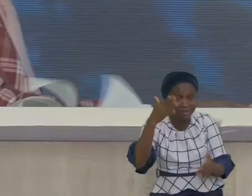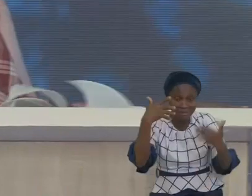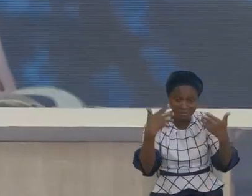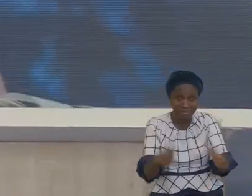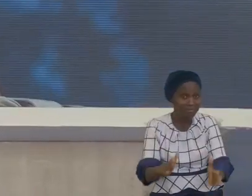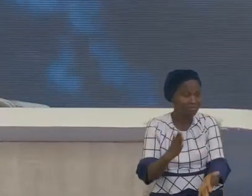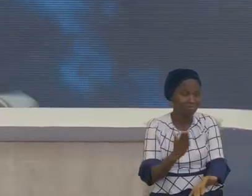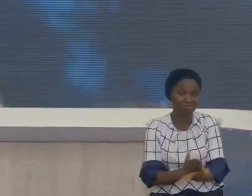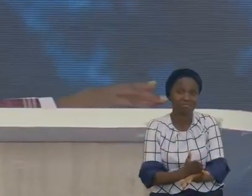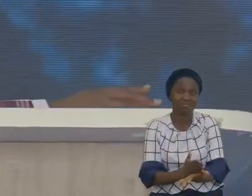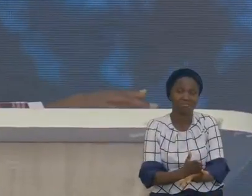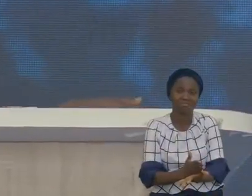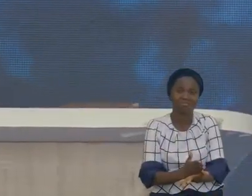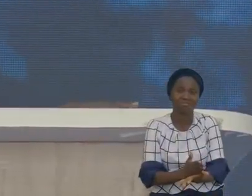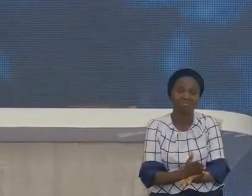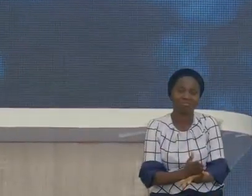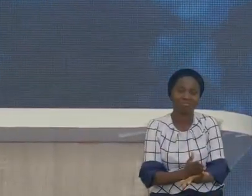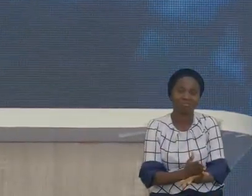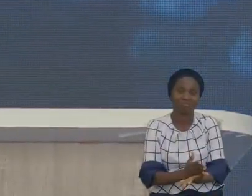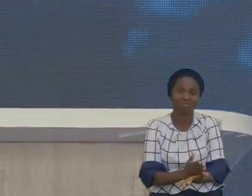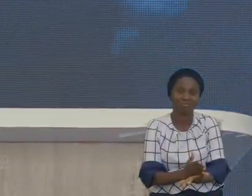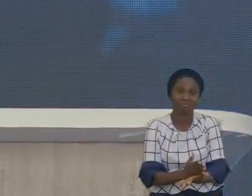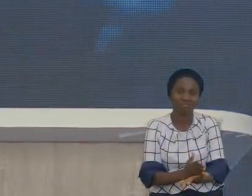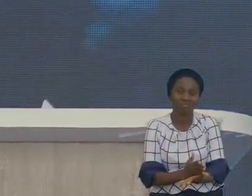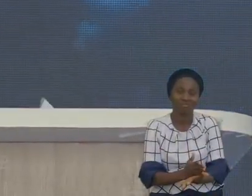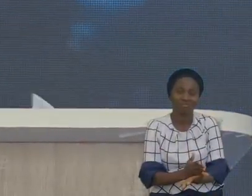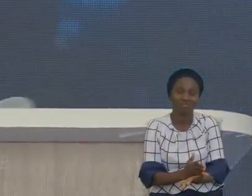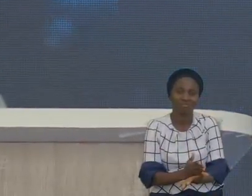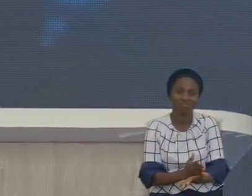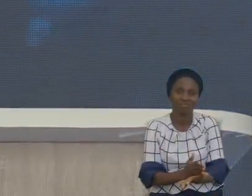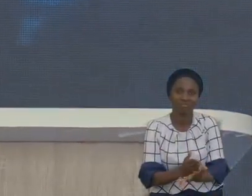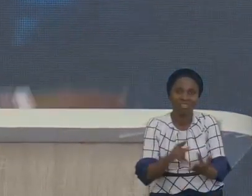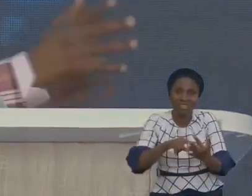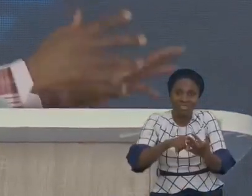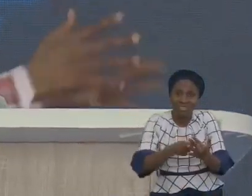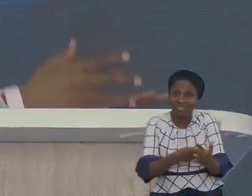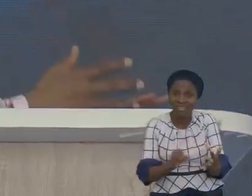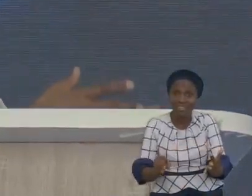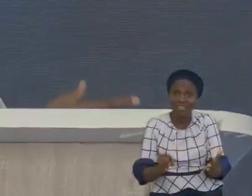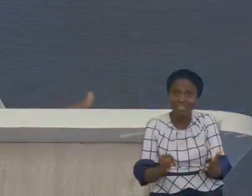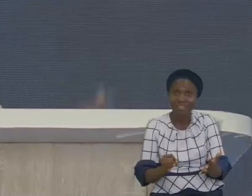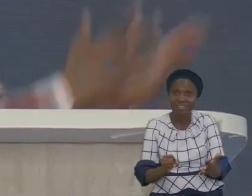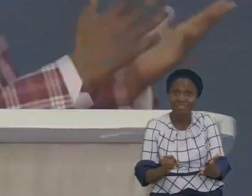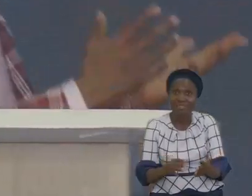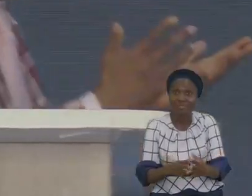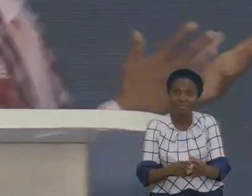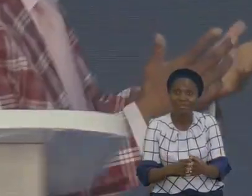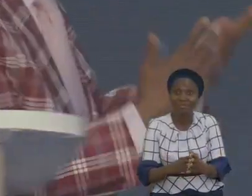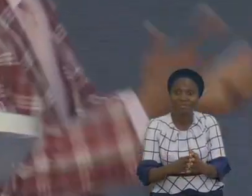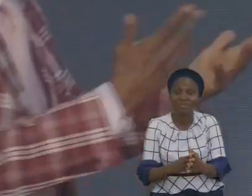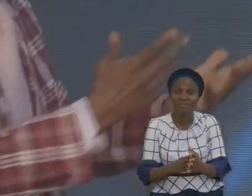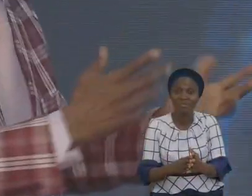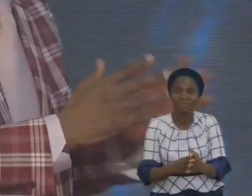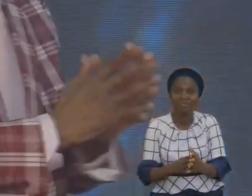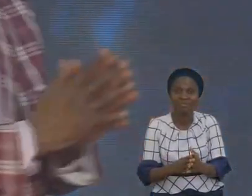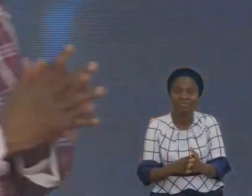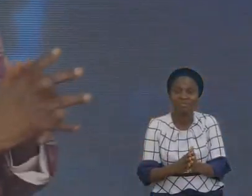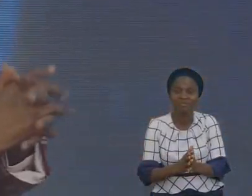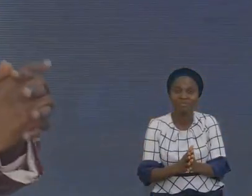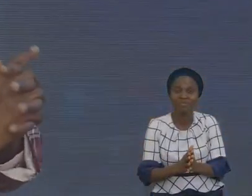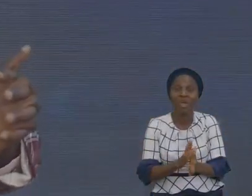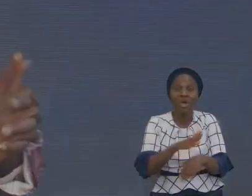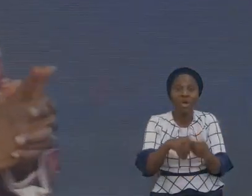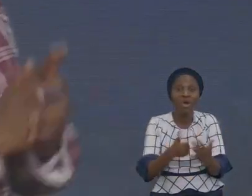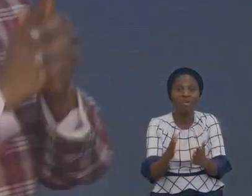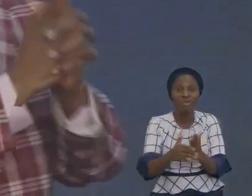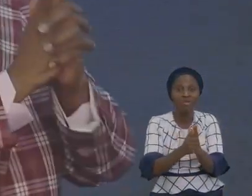Splashing all your life, all your skill, all your energy here and there. Merry going around and